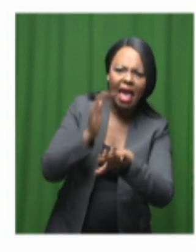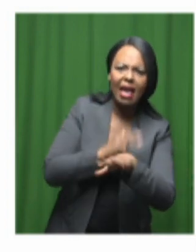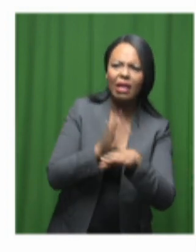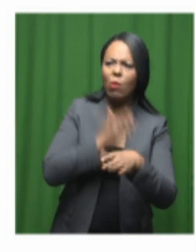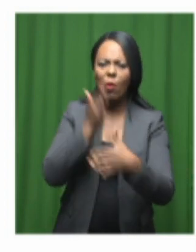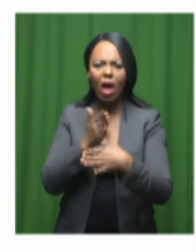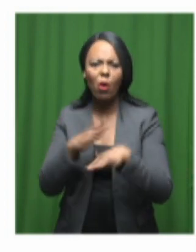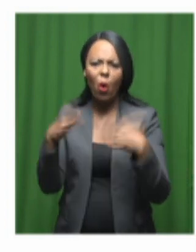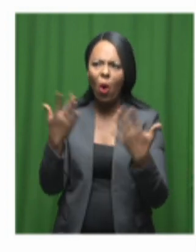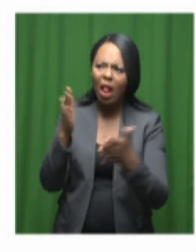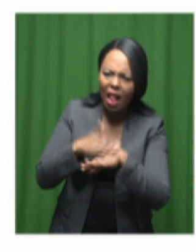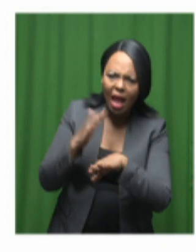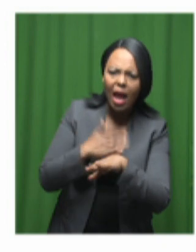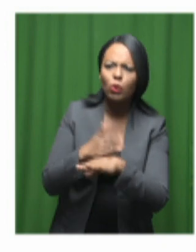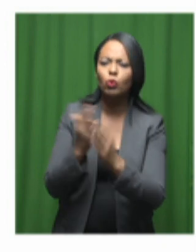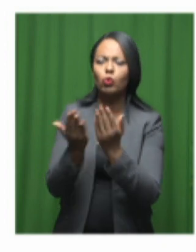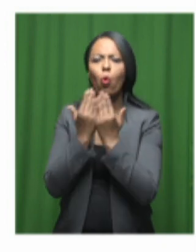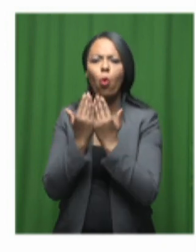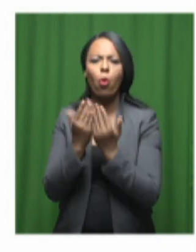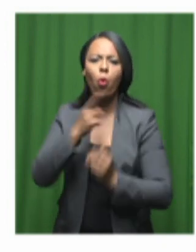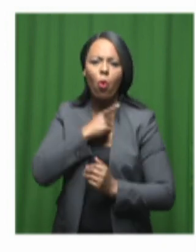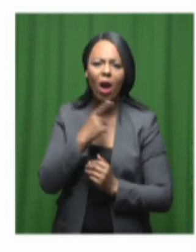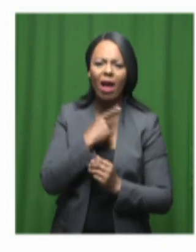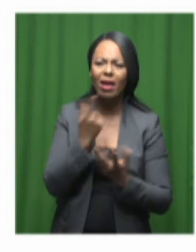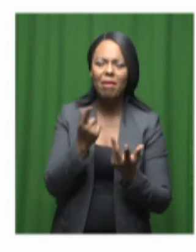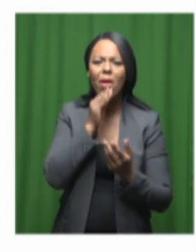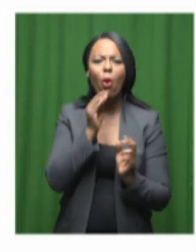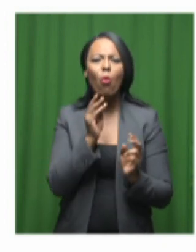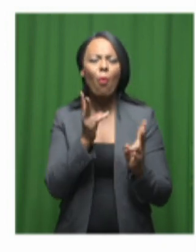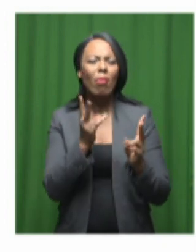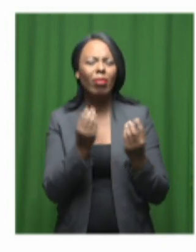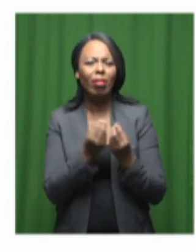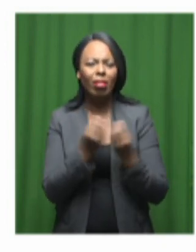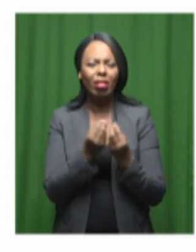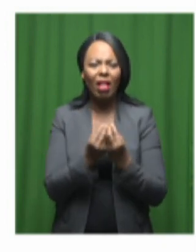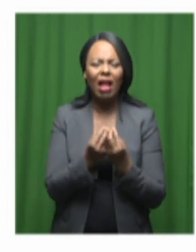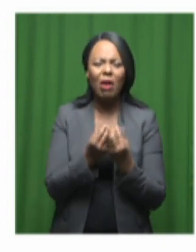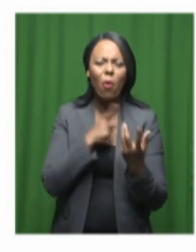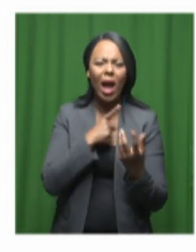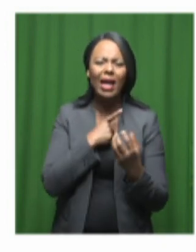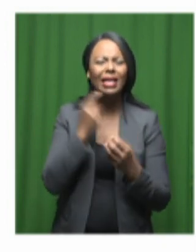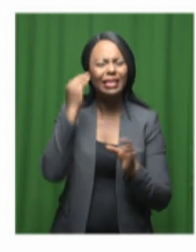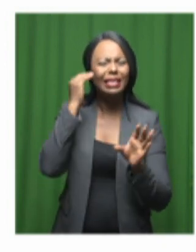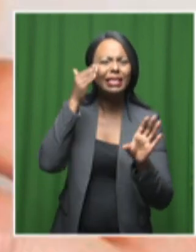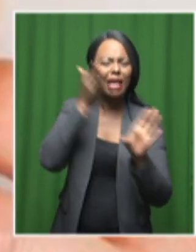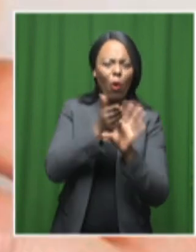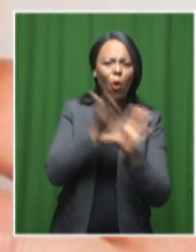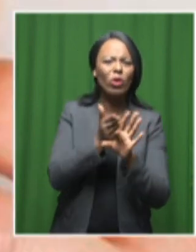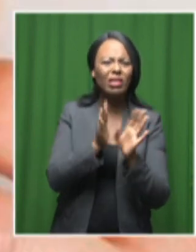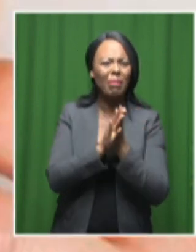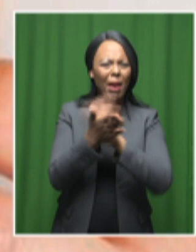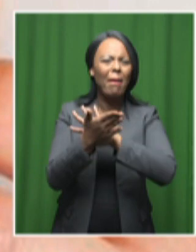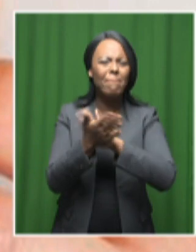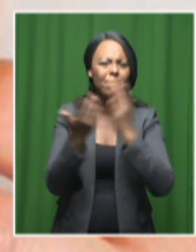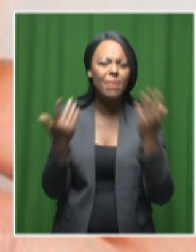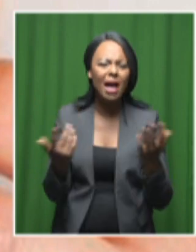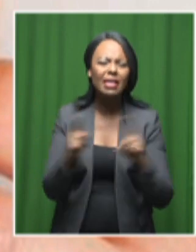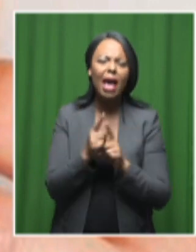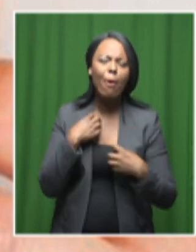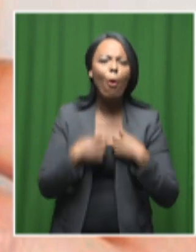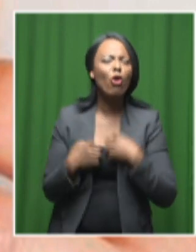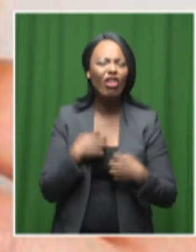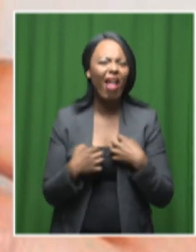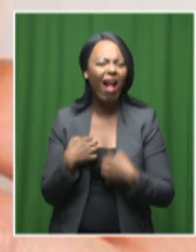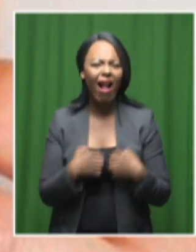it is a visible condition, there is a huge psychosocial and emotional burden. There perhaps is also a bit of